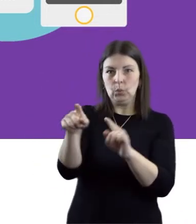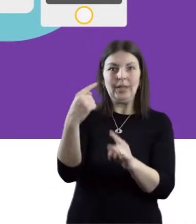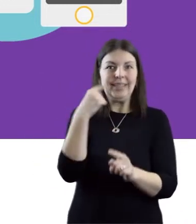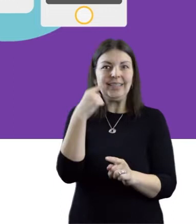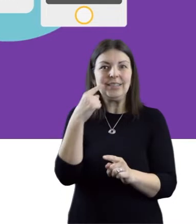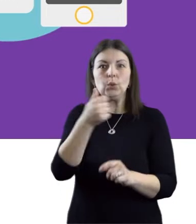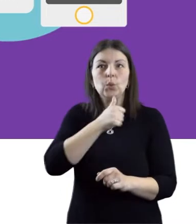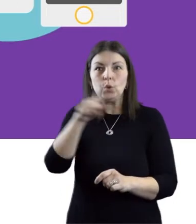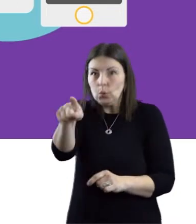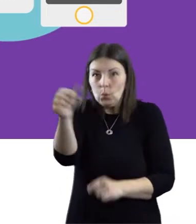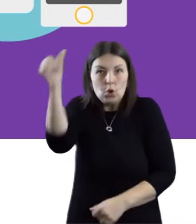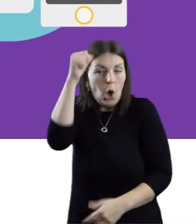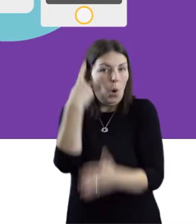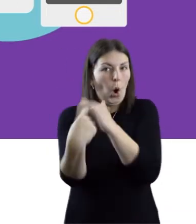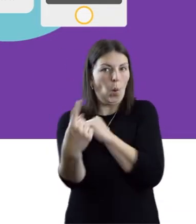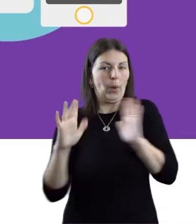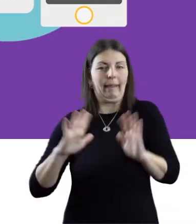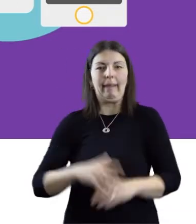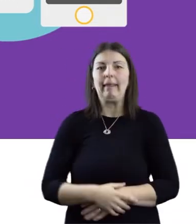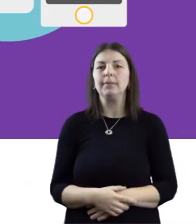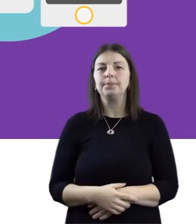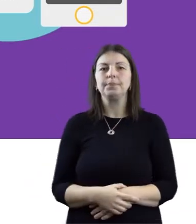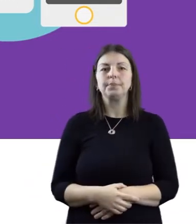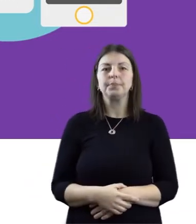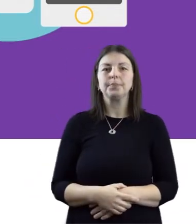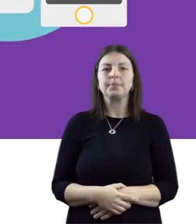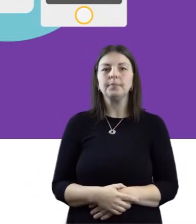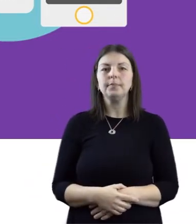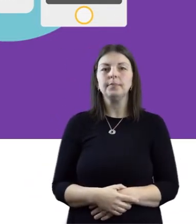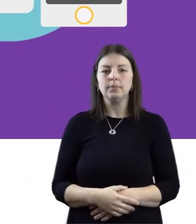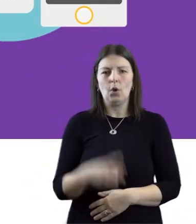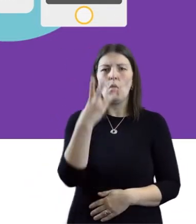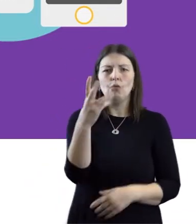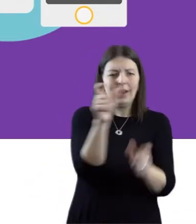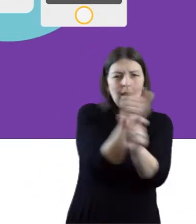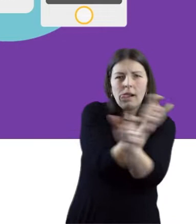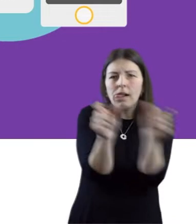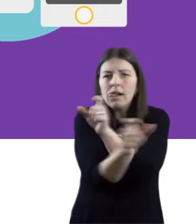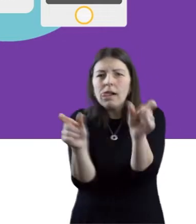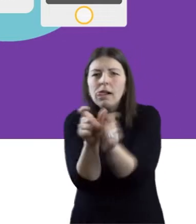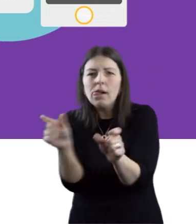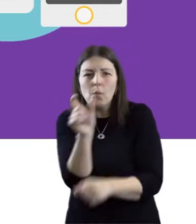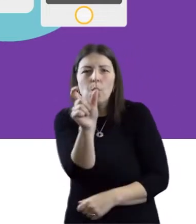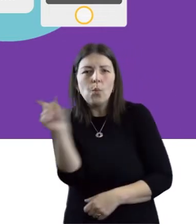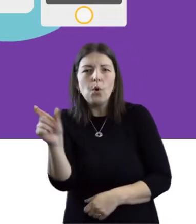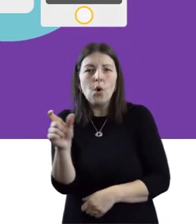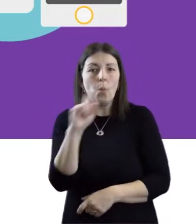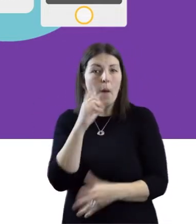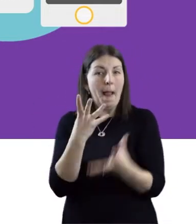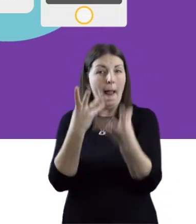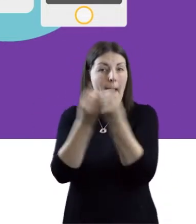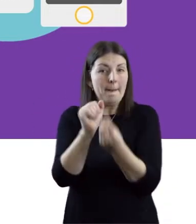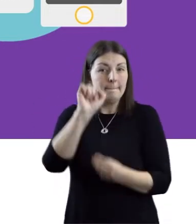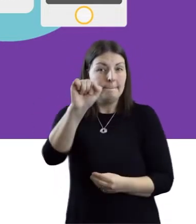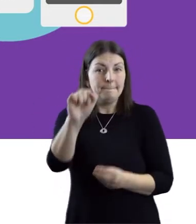easily accessible about you or your child, such as your birthdays, pets' names, or family names. Of course, memorising